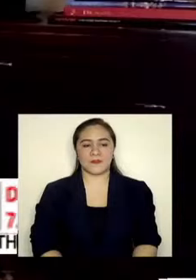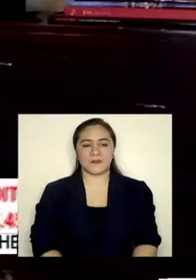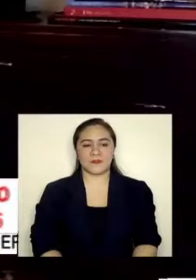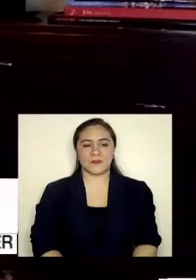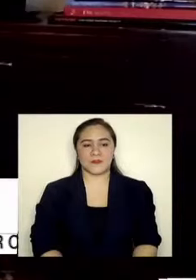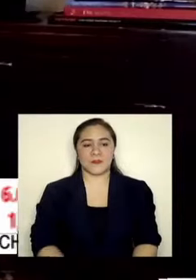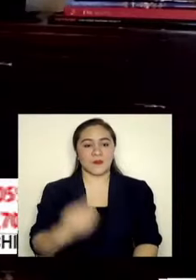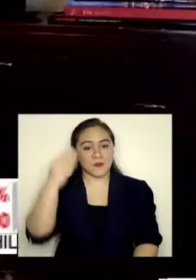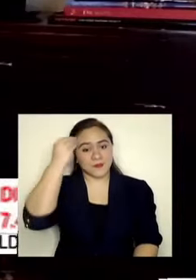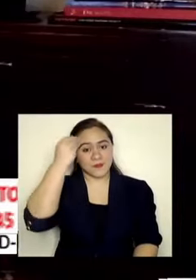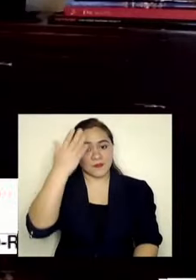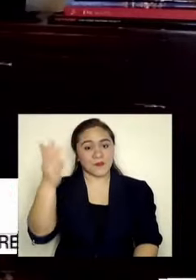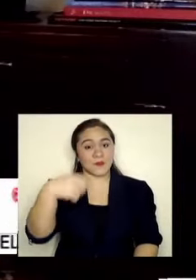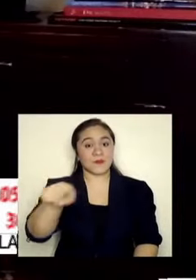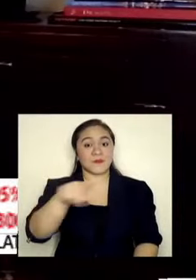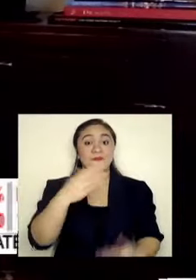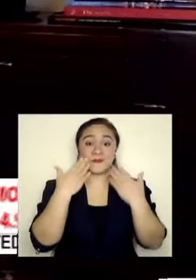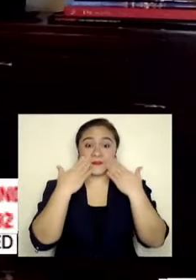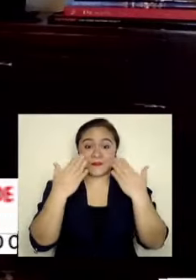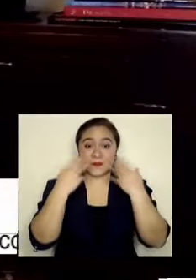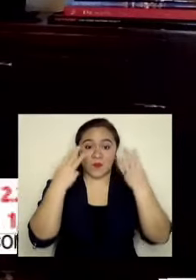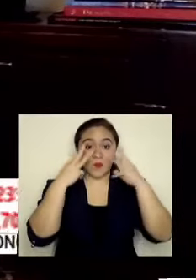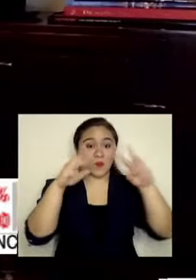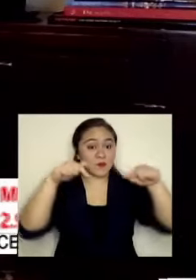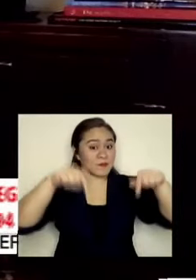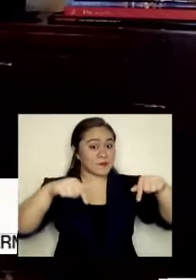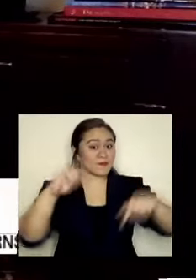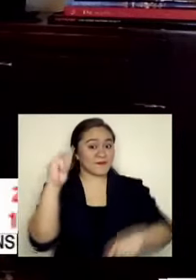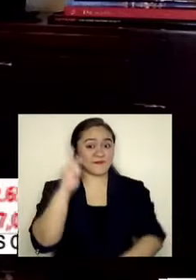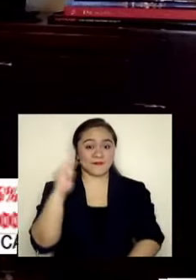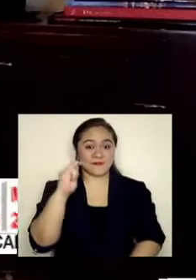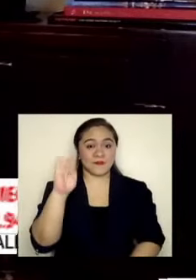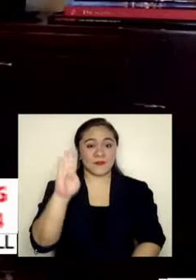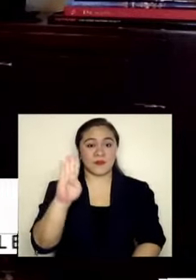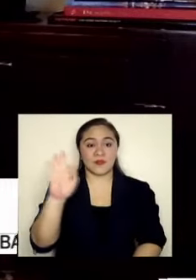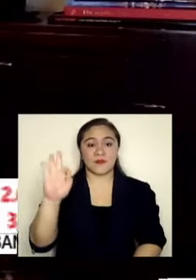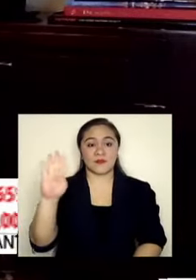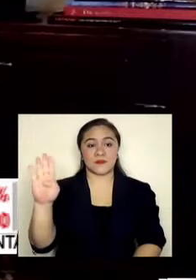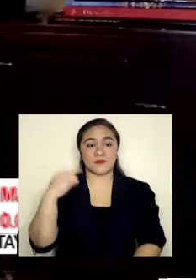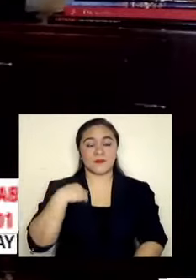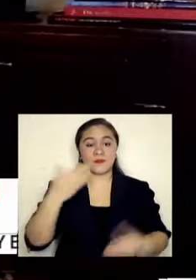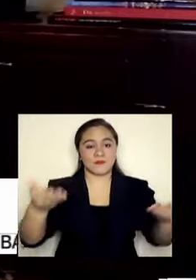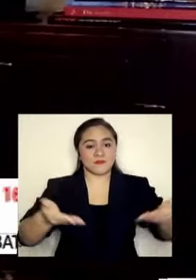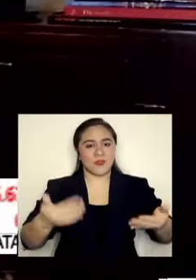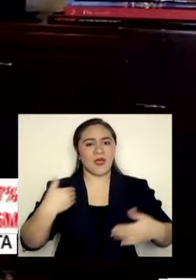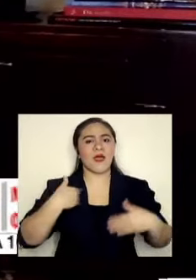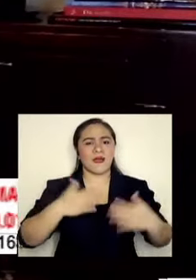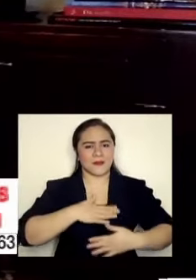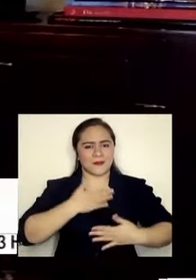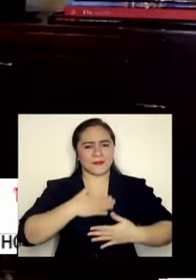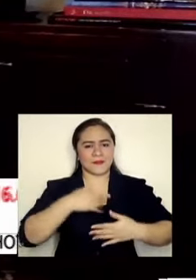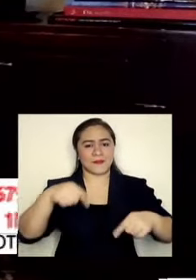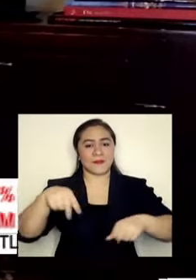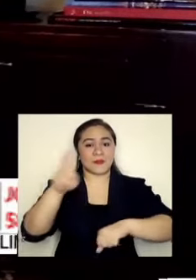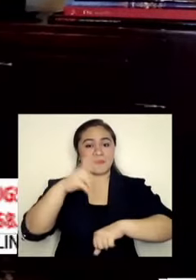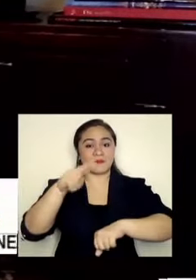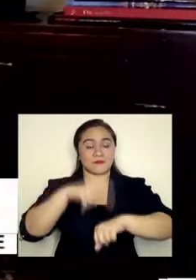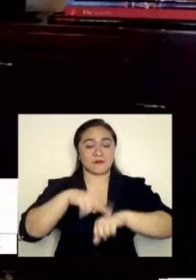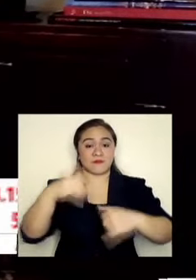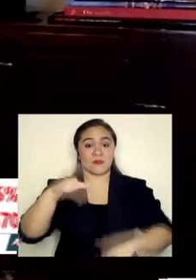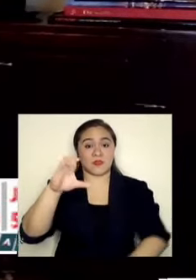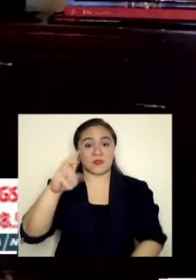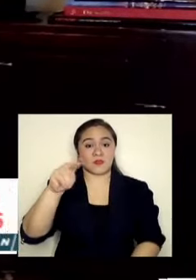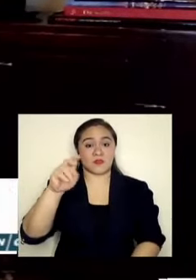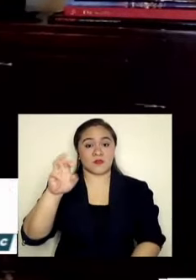Hey, thanks for joining us. And for those of you watching us on YouTube and on Facebook, glad to have you with us today. The National Capital Region and four